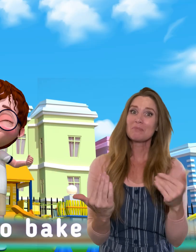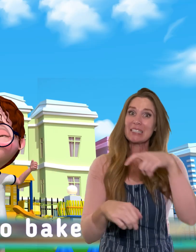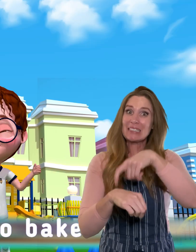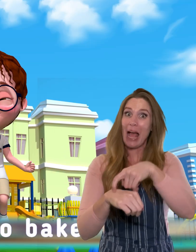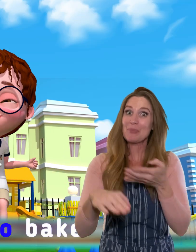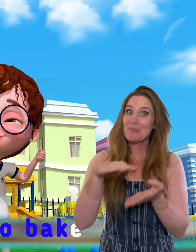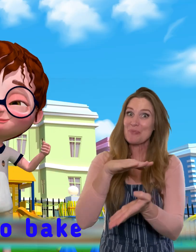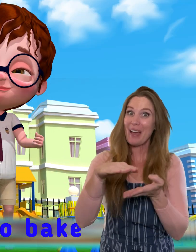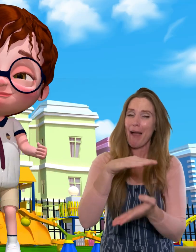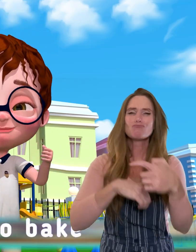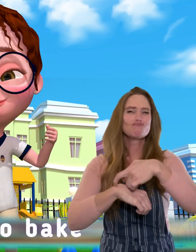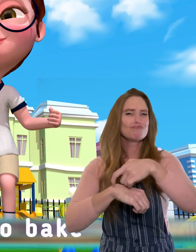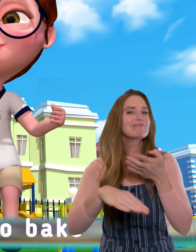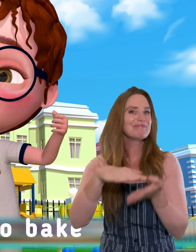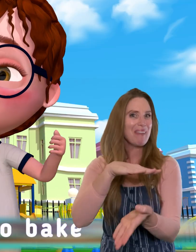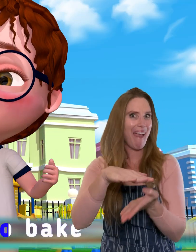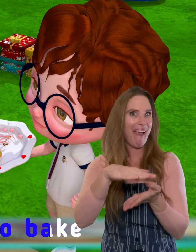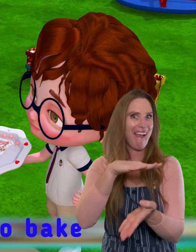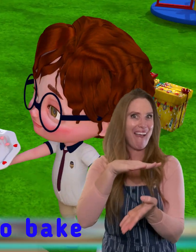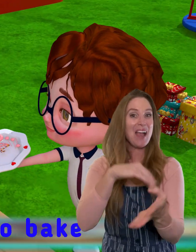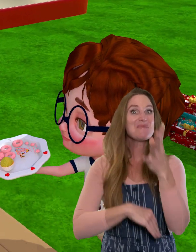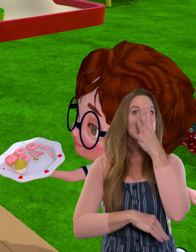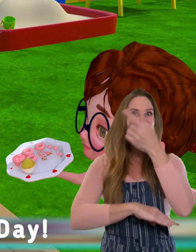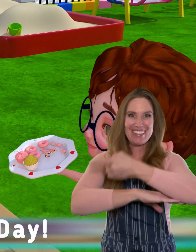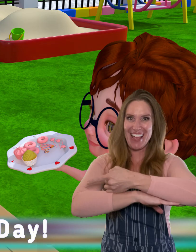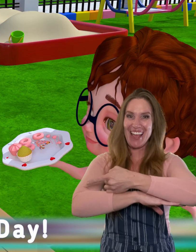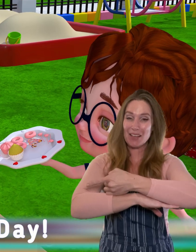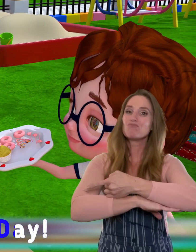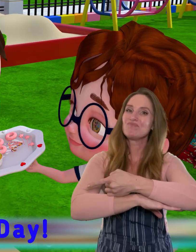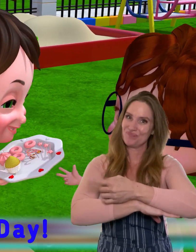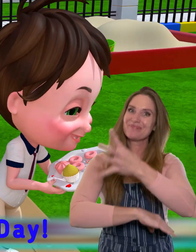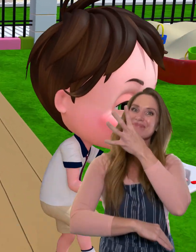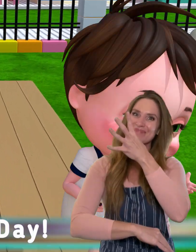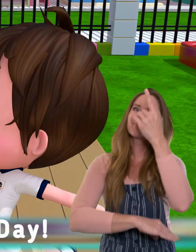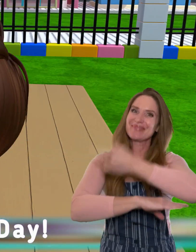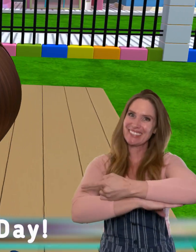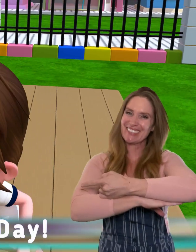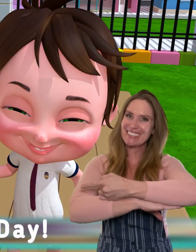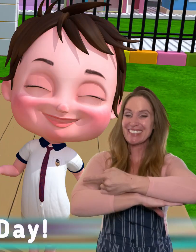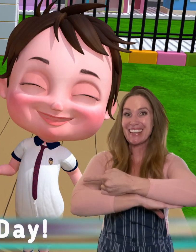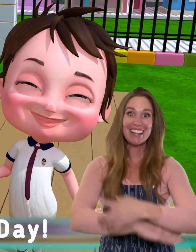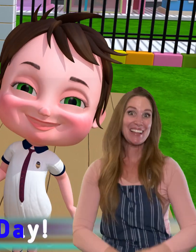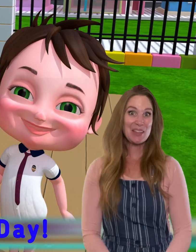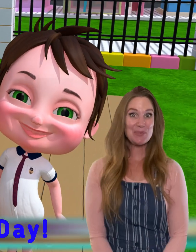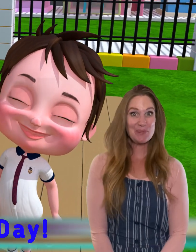time to bake, now it's time to bake. It's Mother's Day, it's Mother's